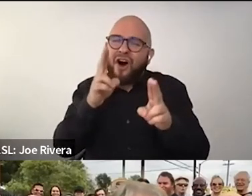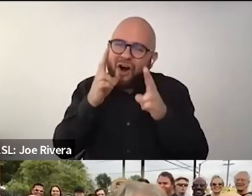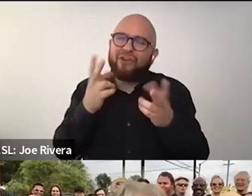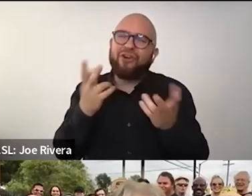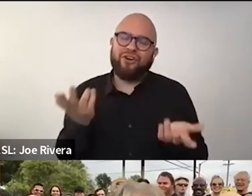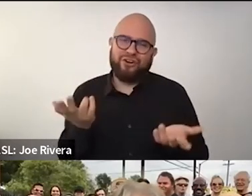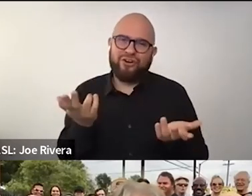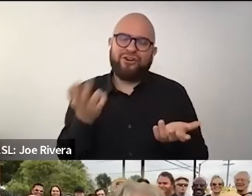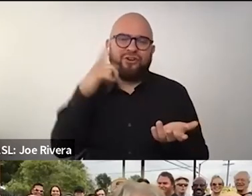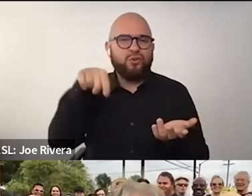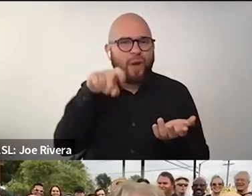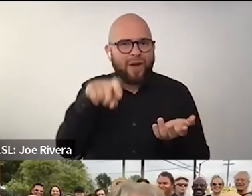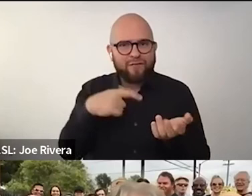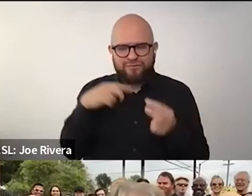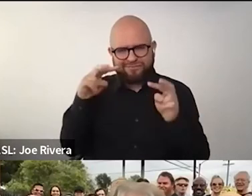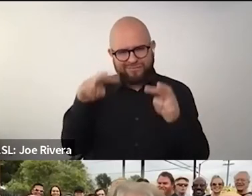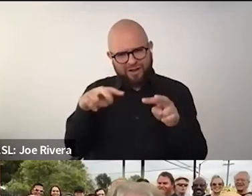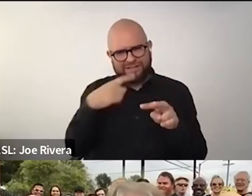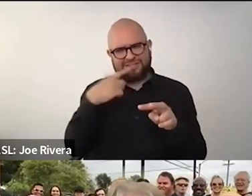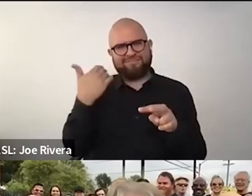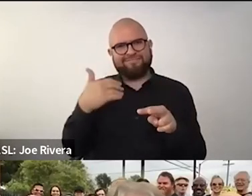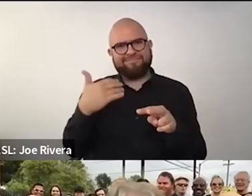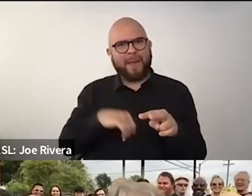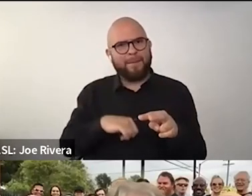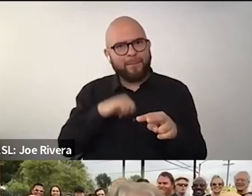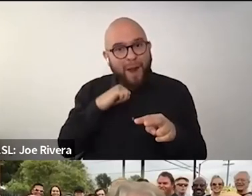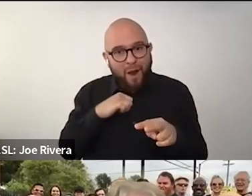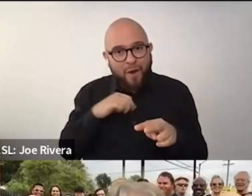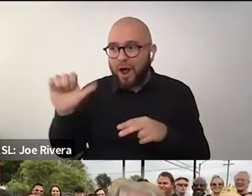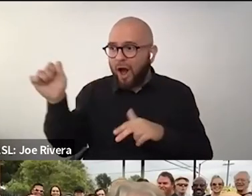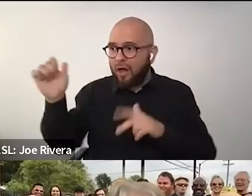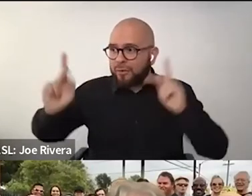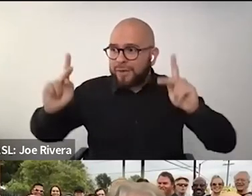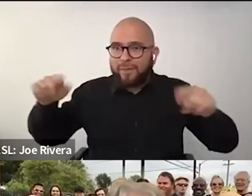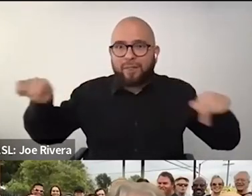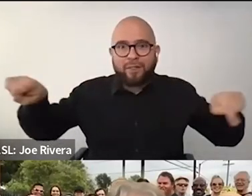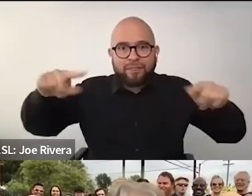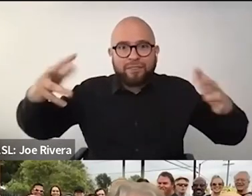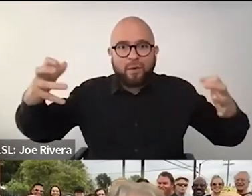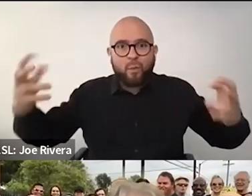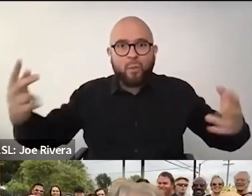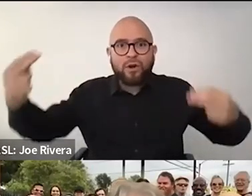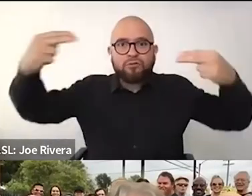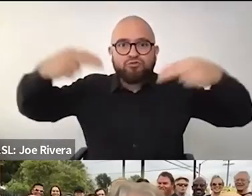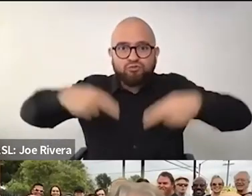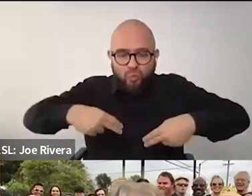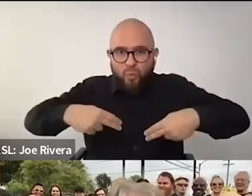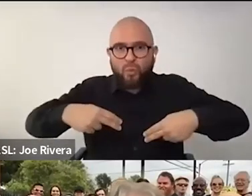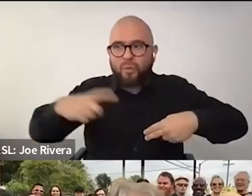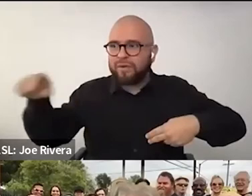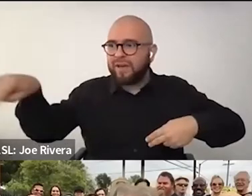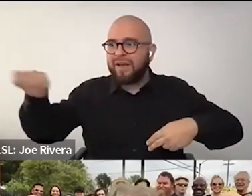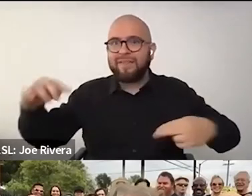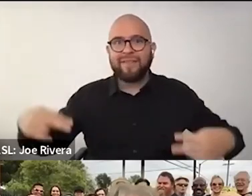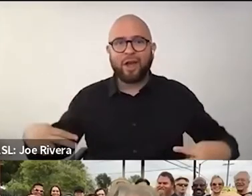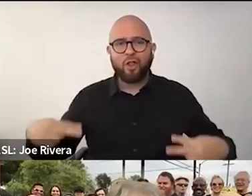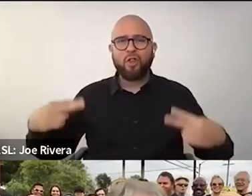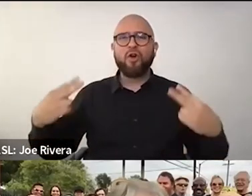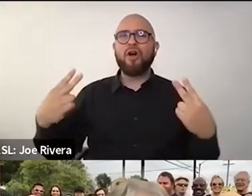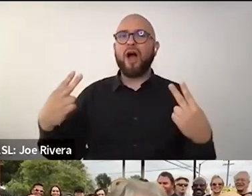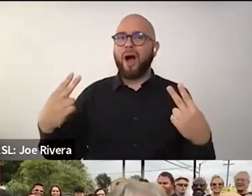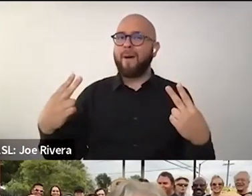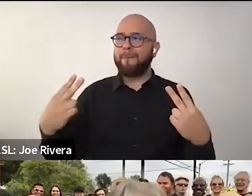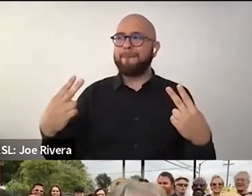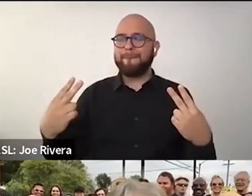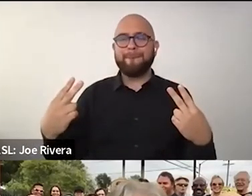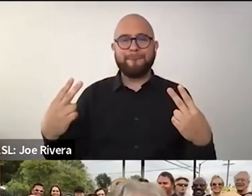join, and they look at you and they look up at you, they want to join you. And to have this in your pocket